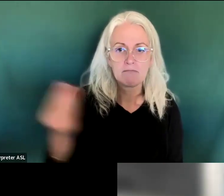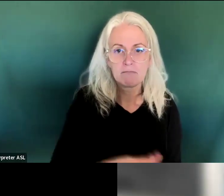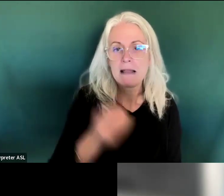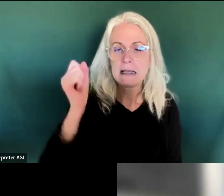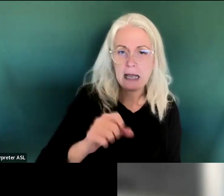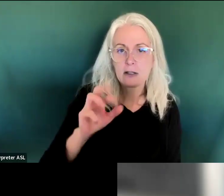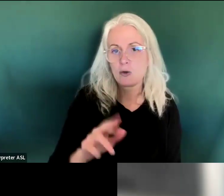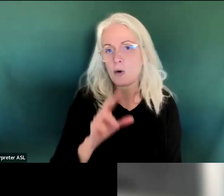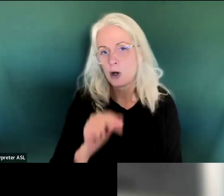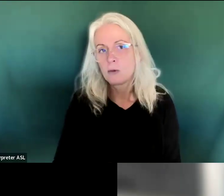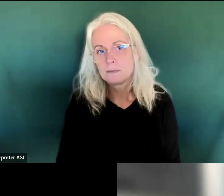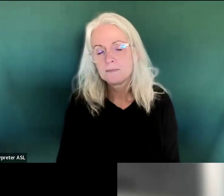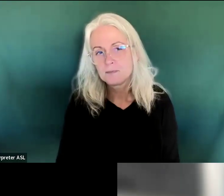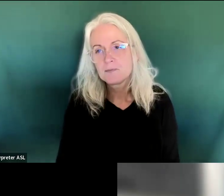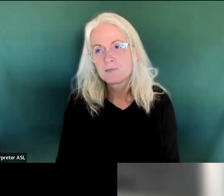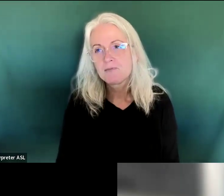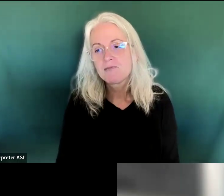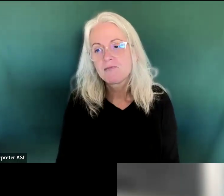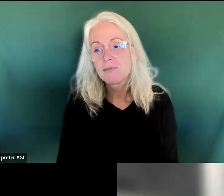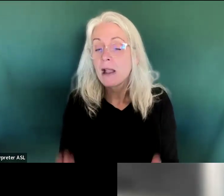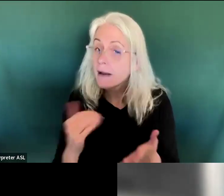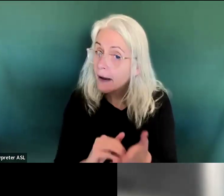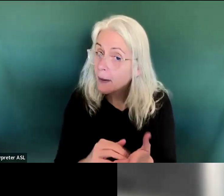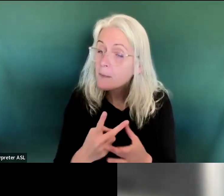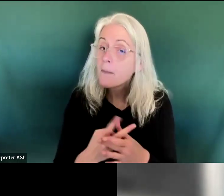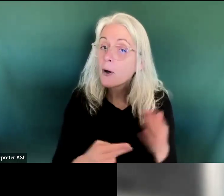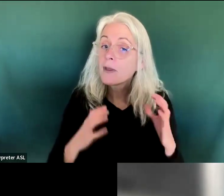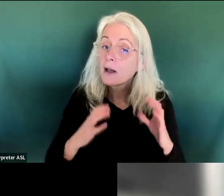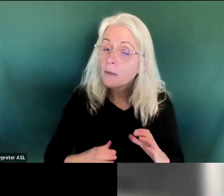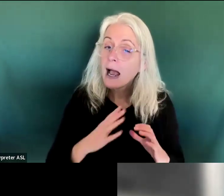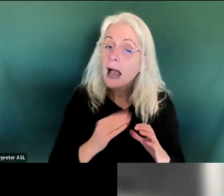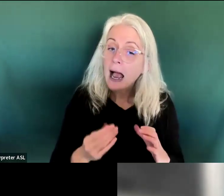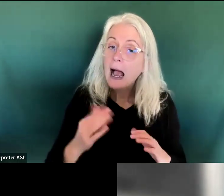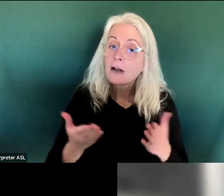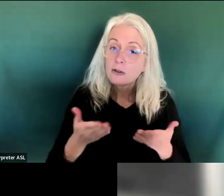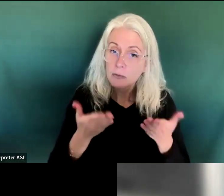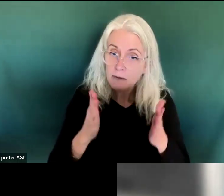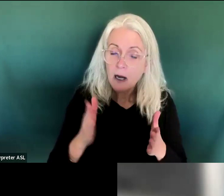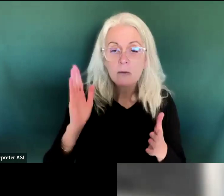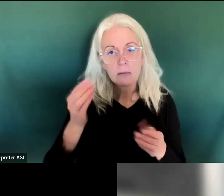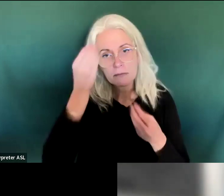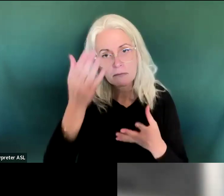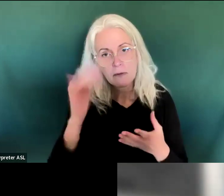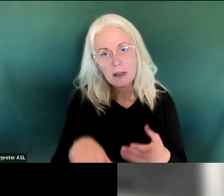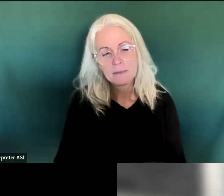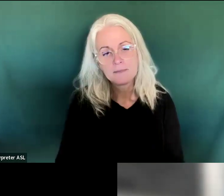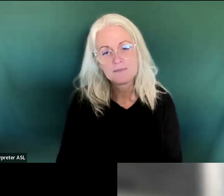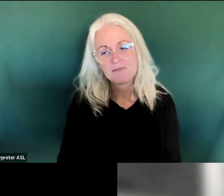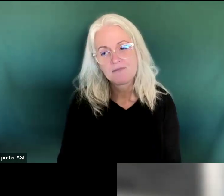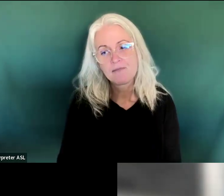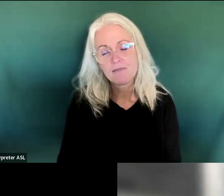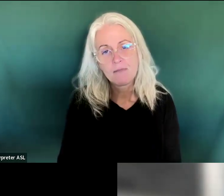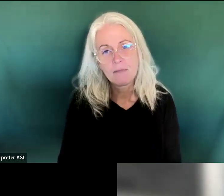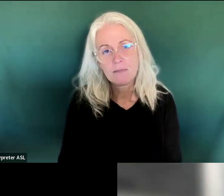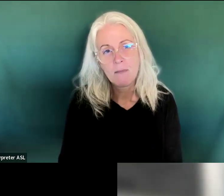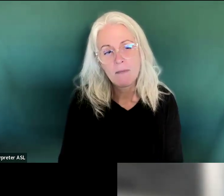ultimate approval or denial on that. And again, both the customer and the service provider would be notified of that.